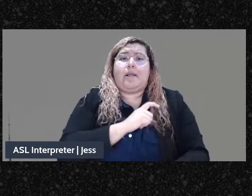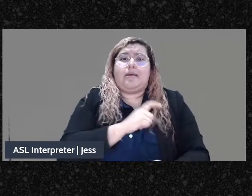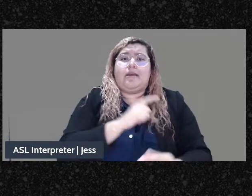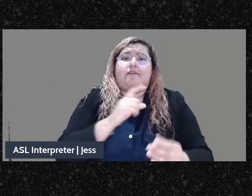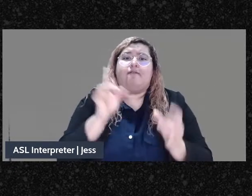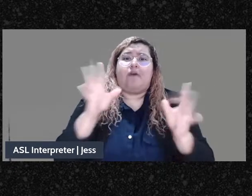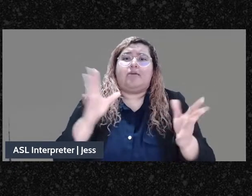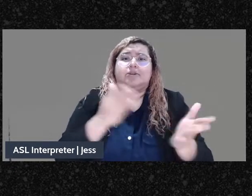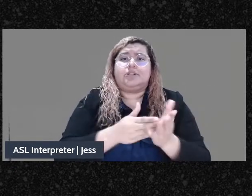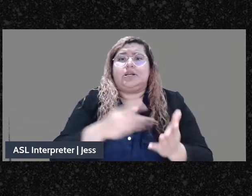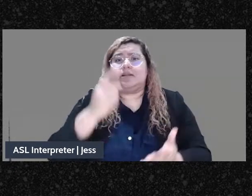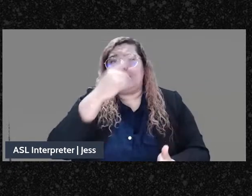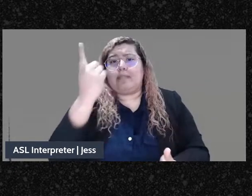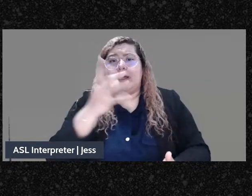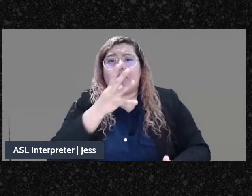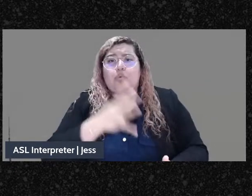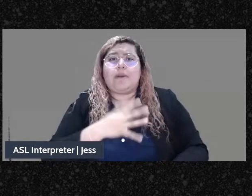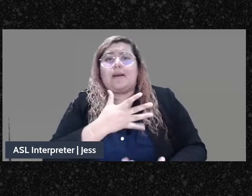Color,